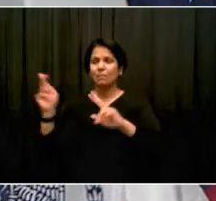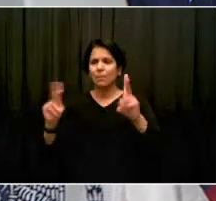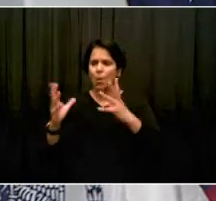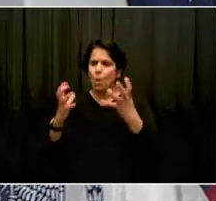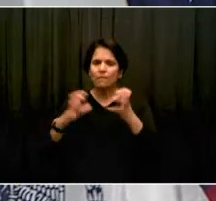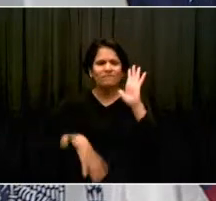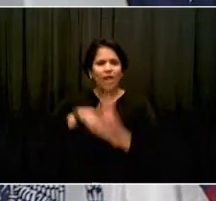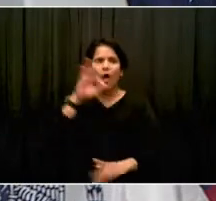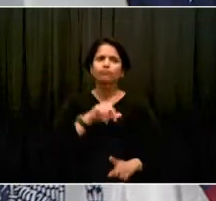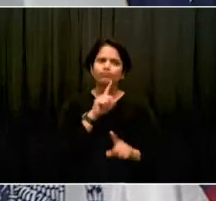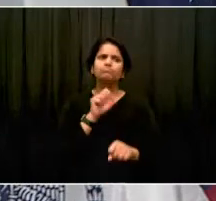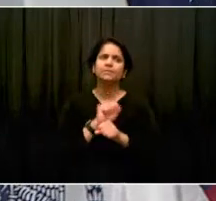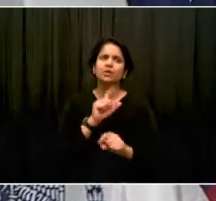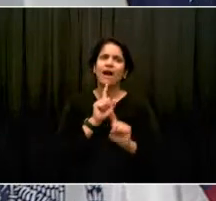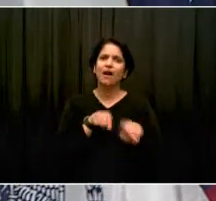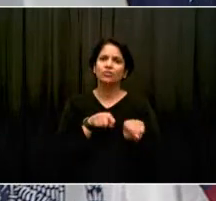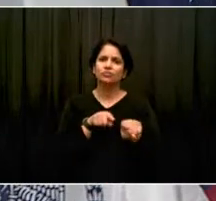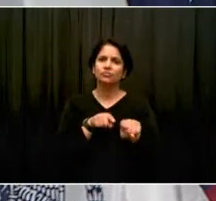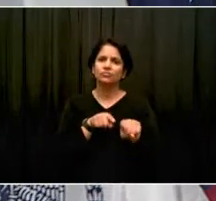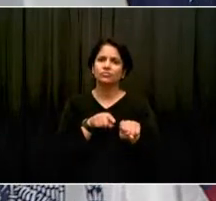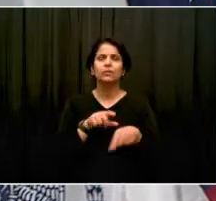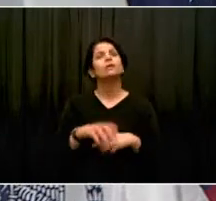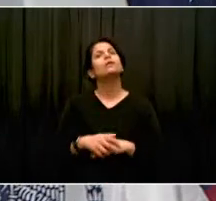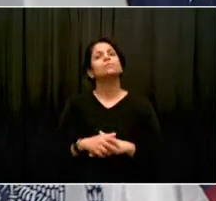Today, everyone, just as we wrap up, look,